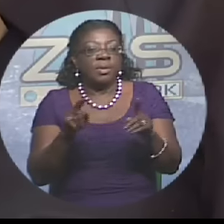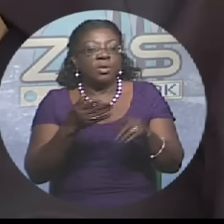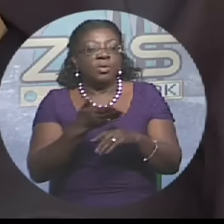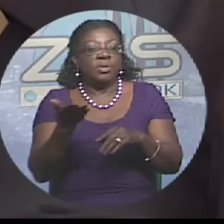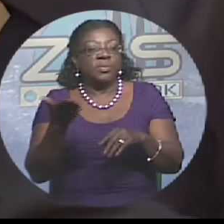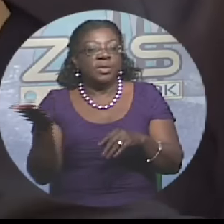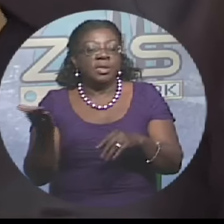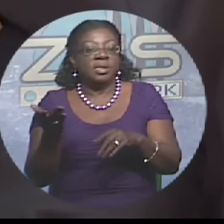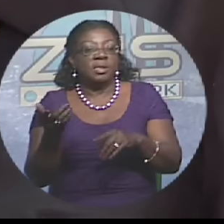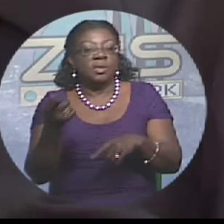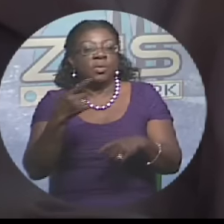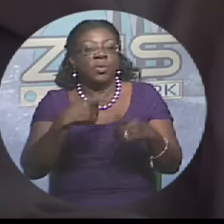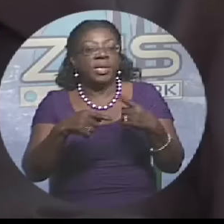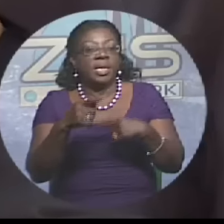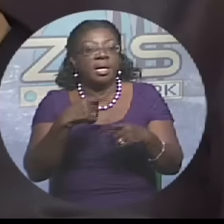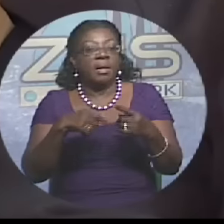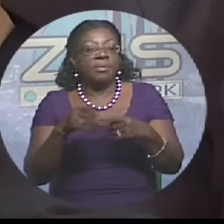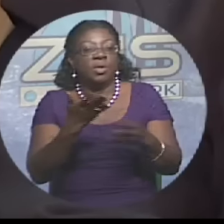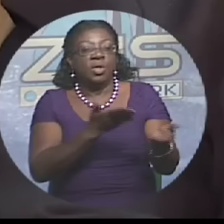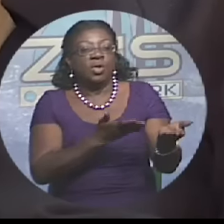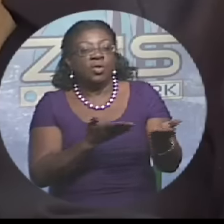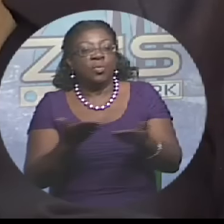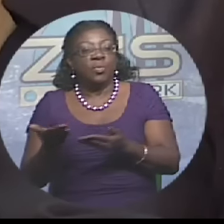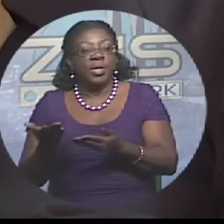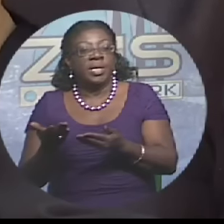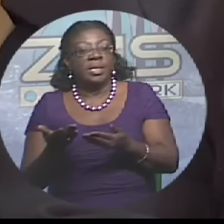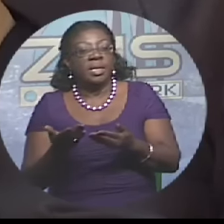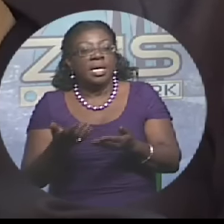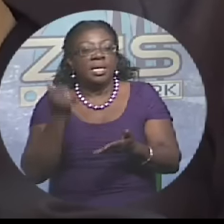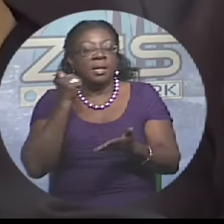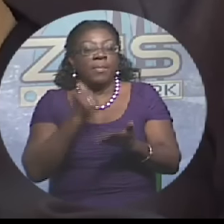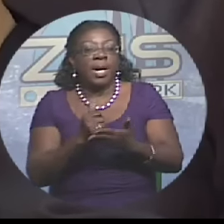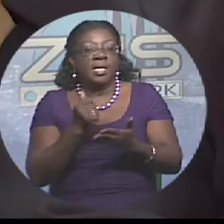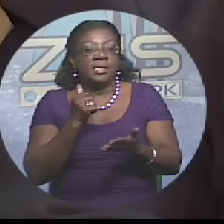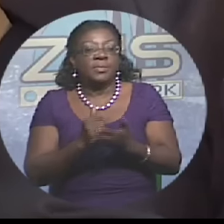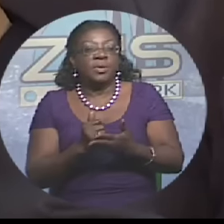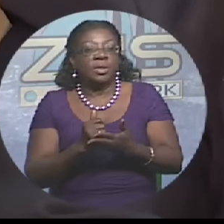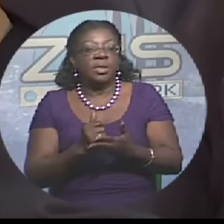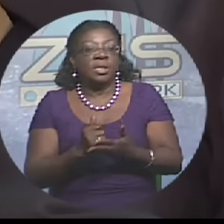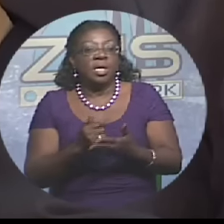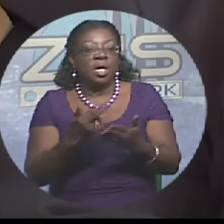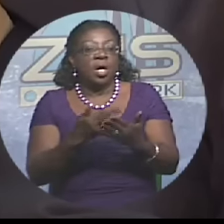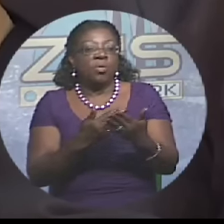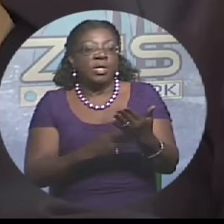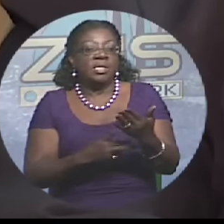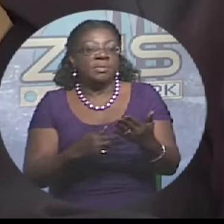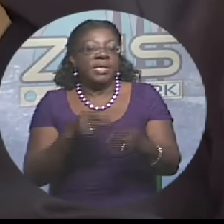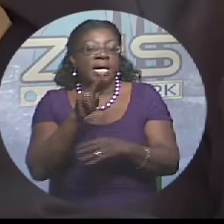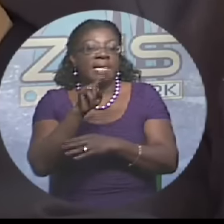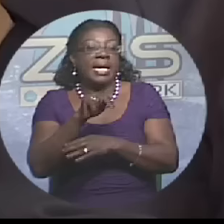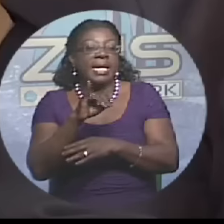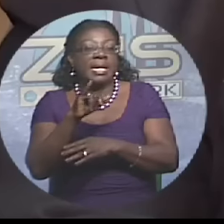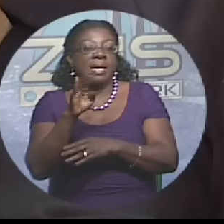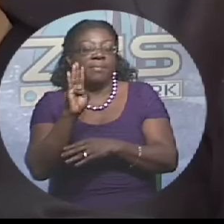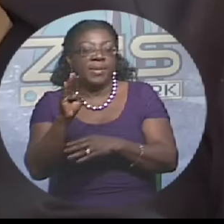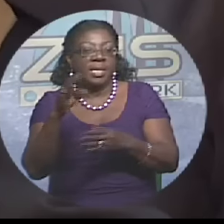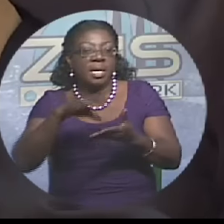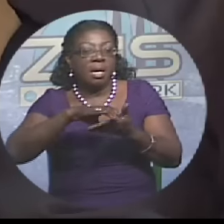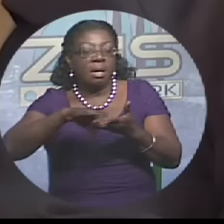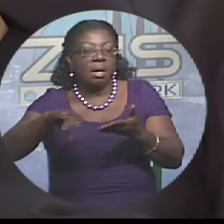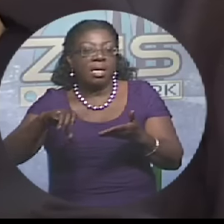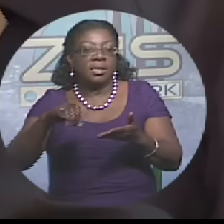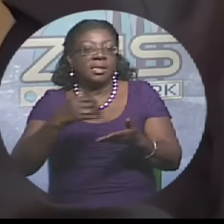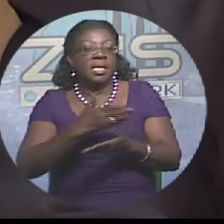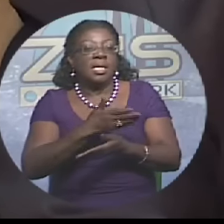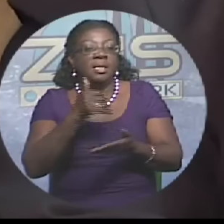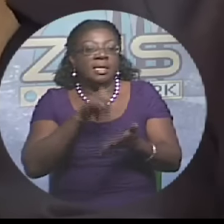to, when they come, to bring a government-issued passport, a resume, and a national insurance card. Those are the tools that we